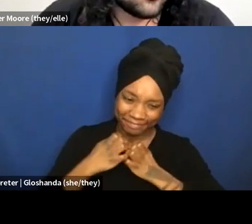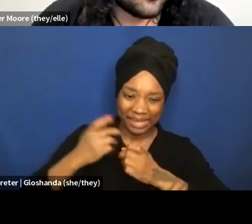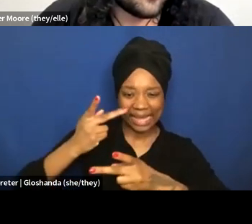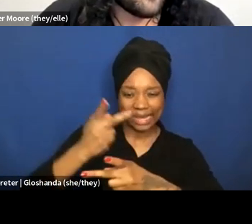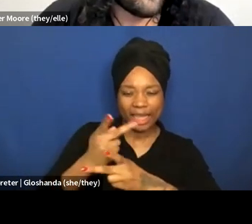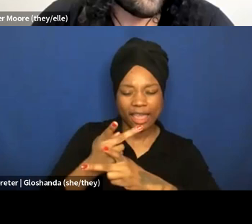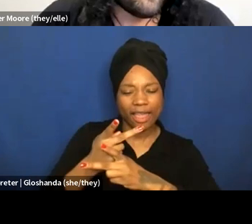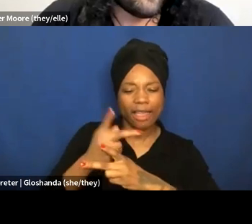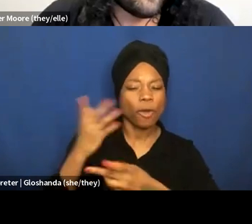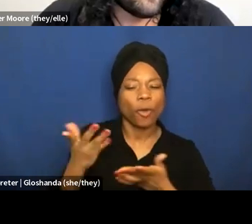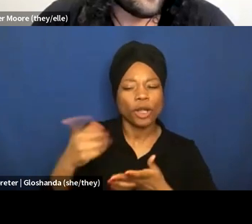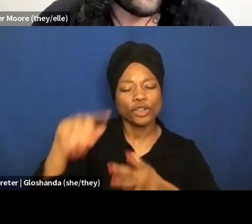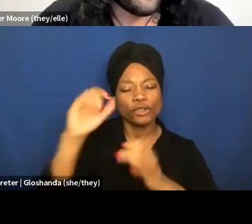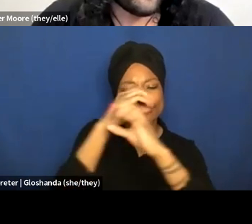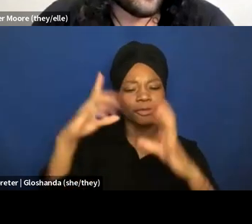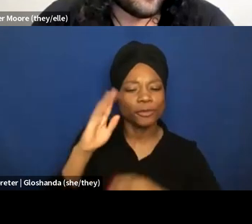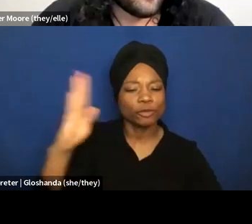like?